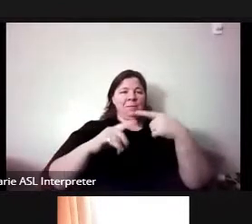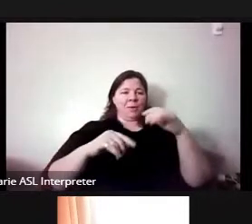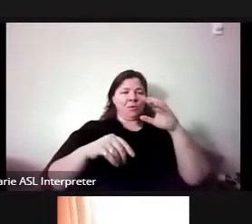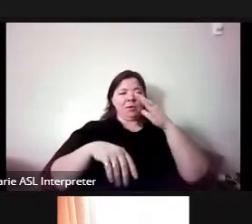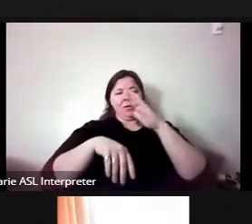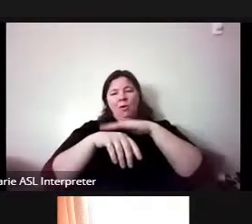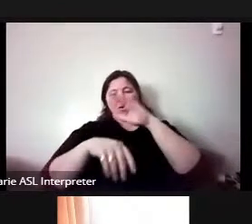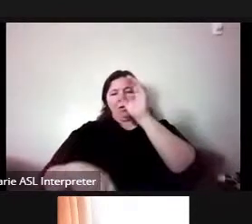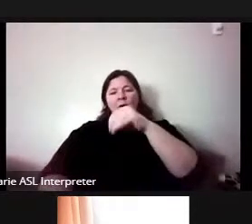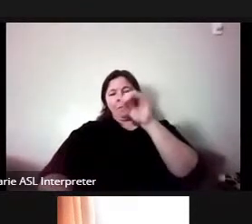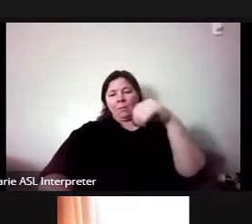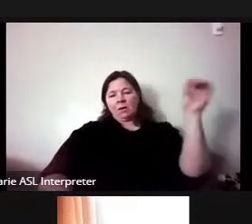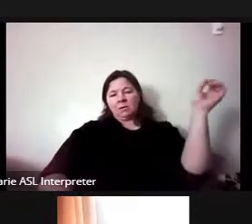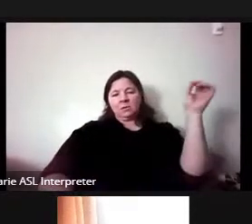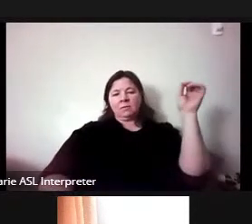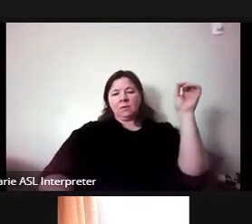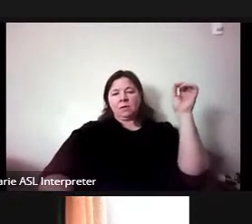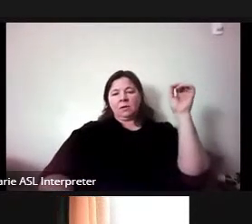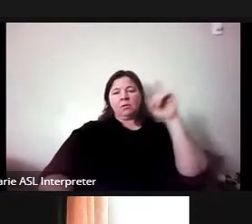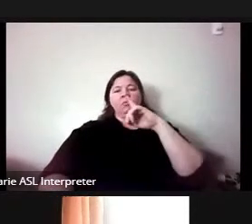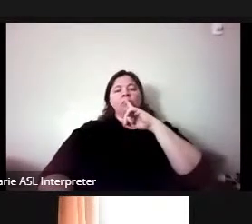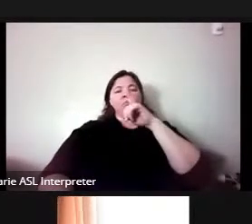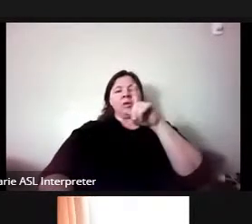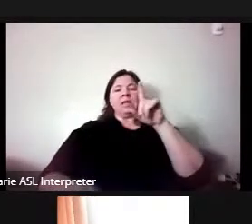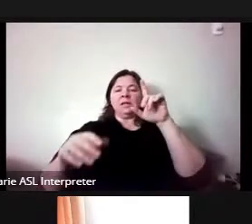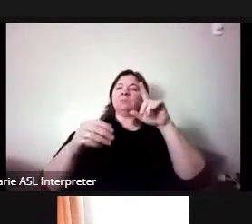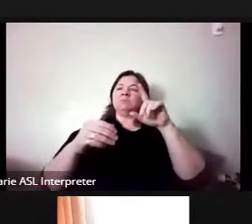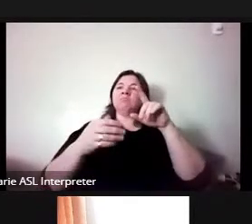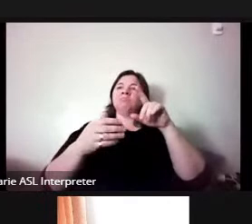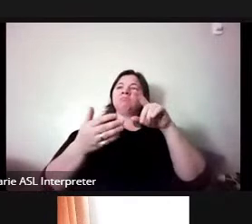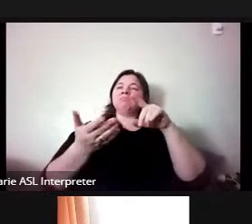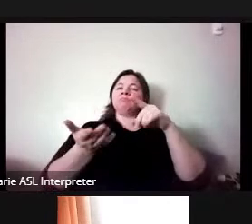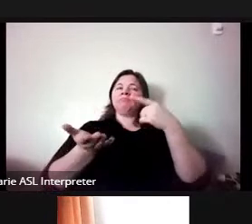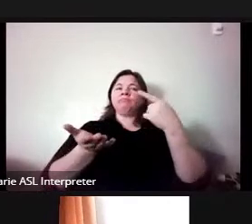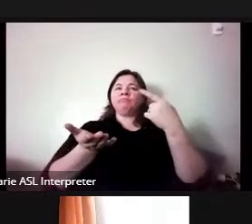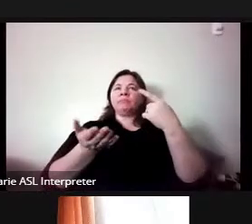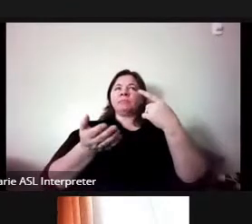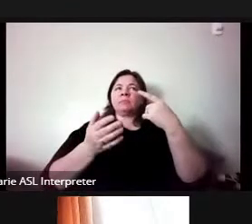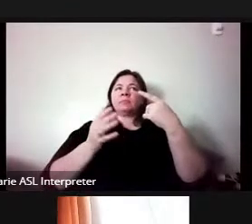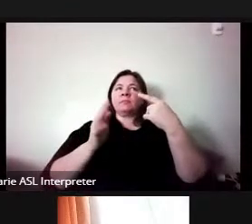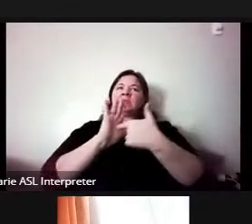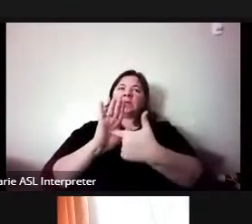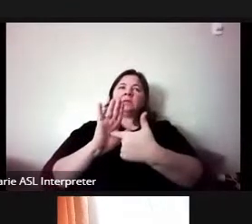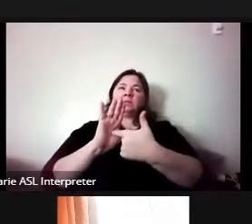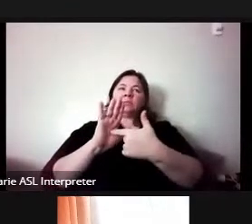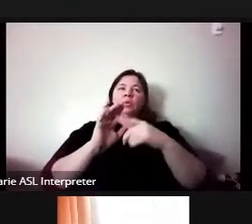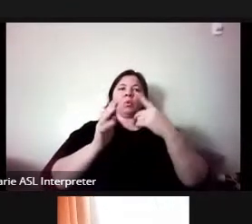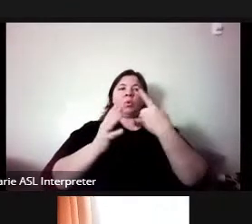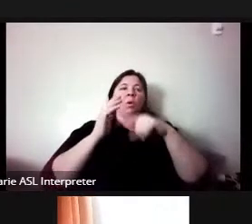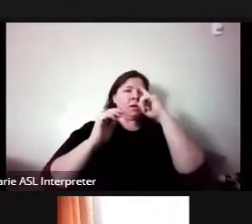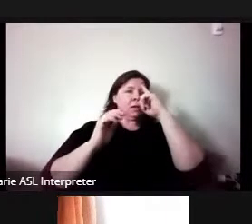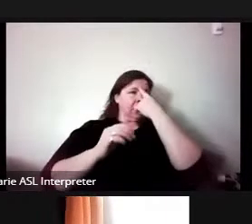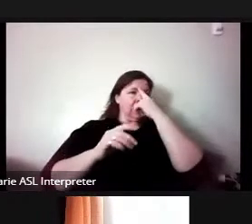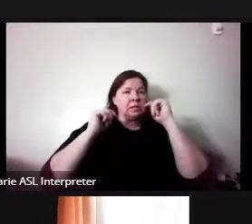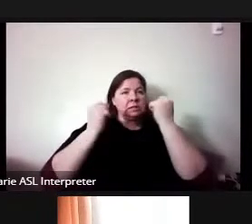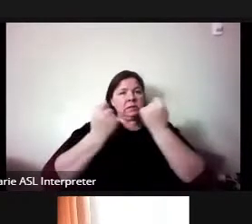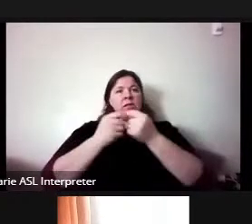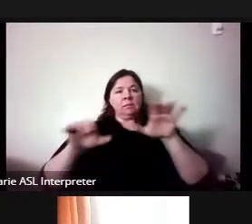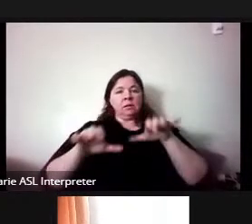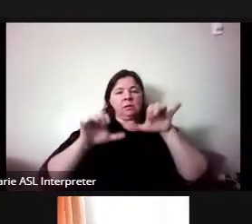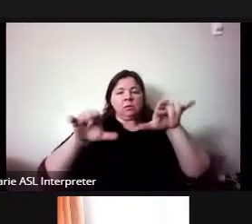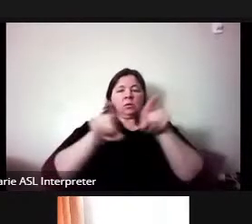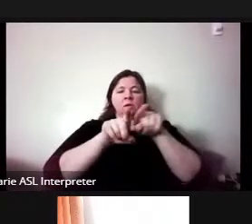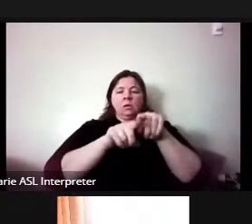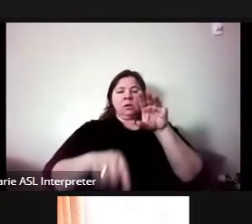Onpassive. So it is really a testament to Ashmo Farah, what the Indian team has done. As Marty said,